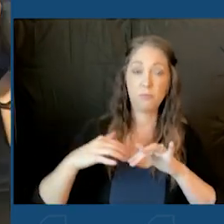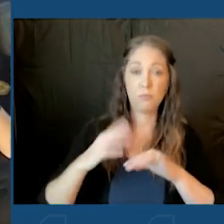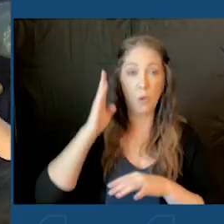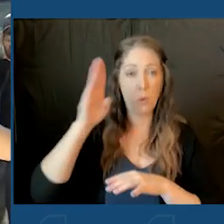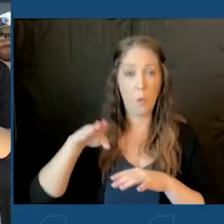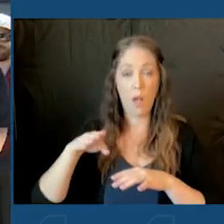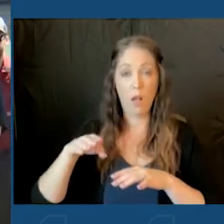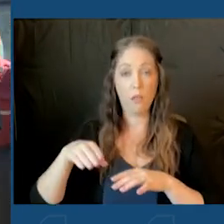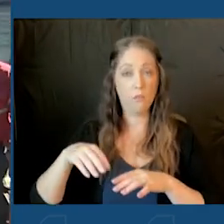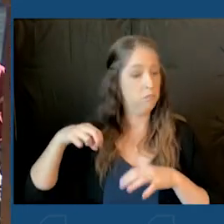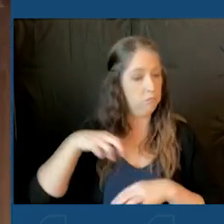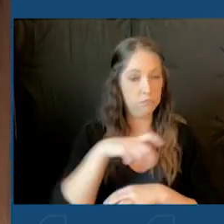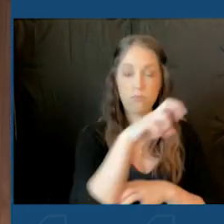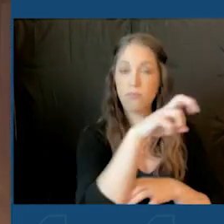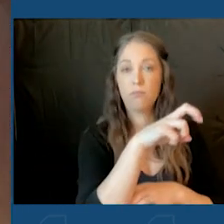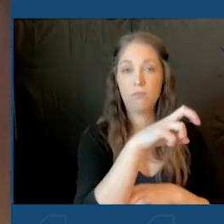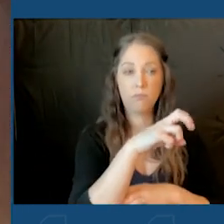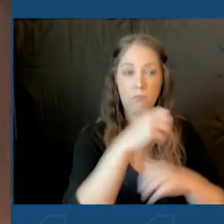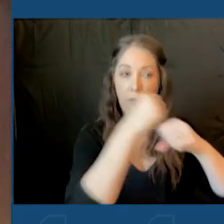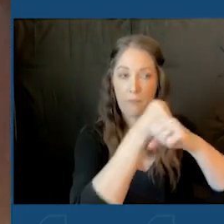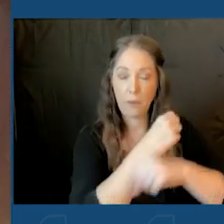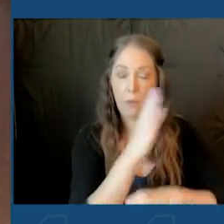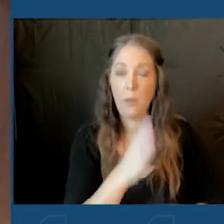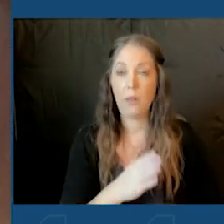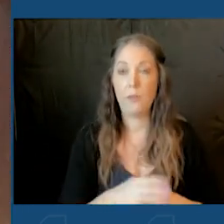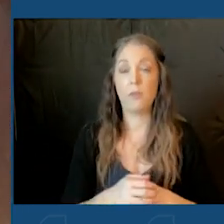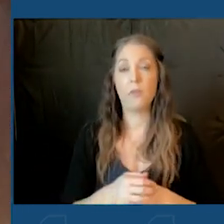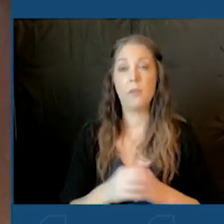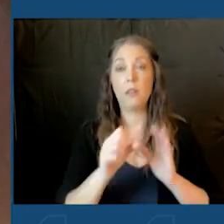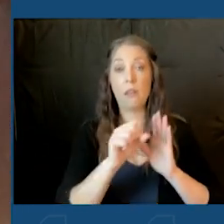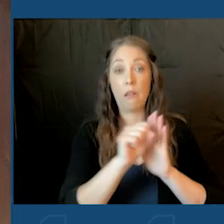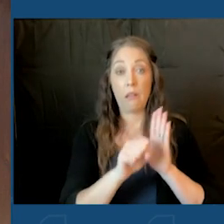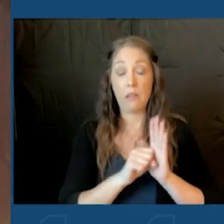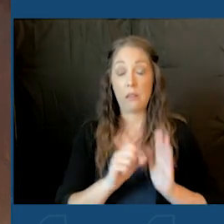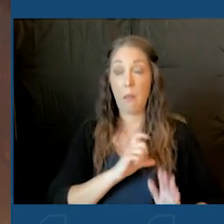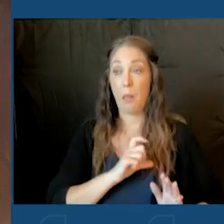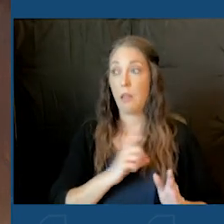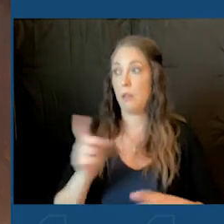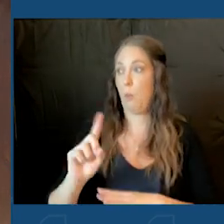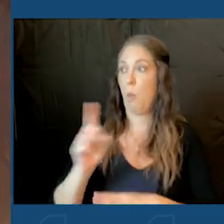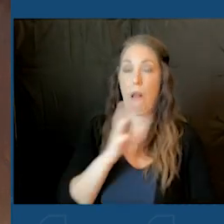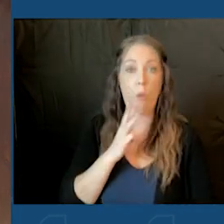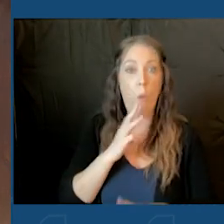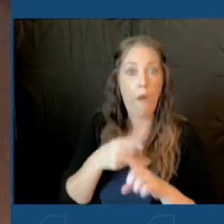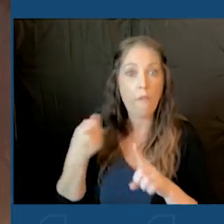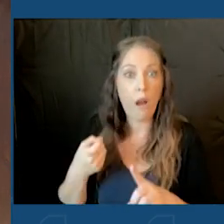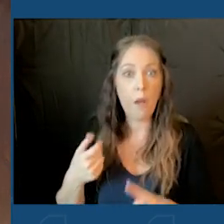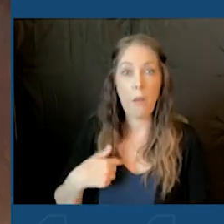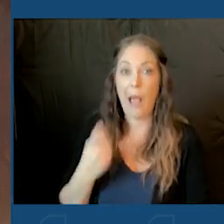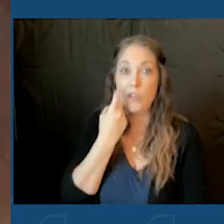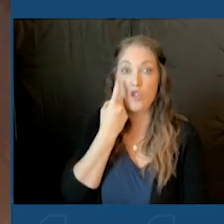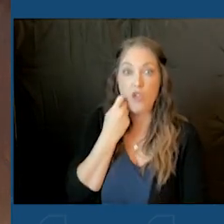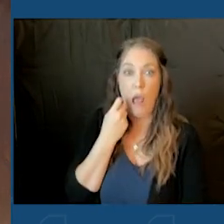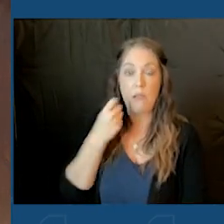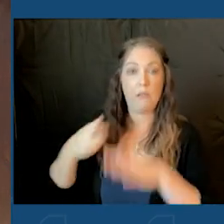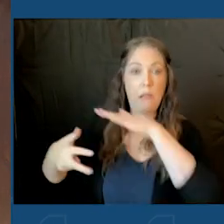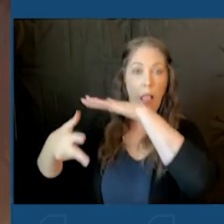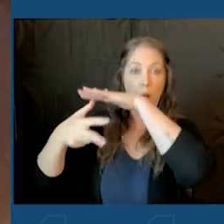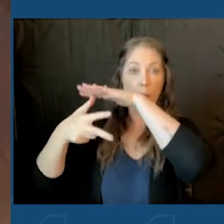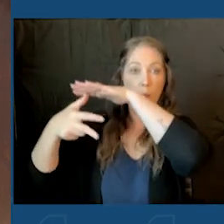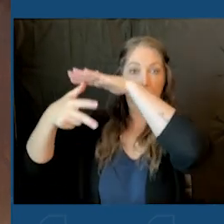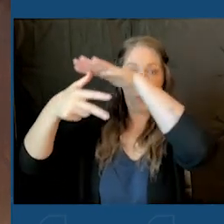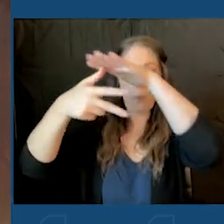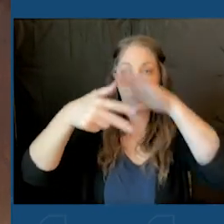special thank you. Also, our state police, how are we dealing with this? Where's the water come from? I flew overhead just a few minutes ago and had a chance to see